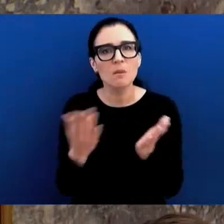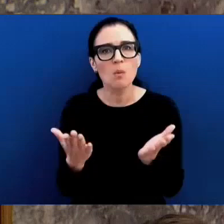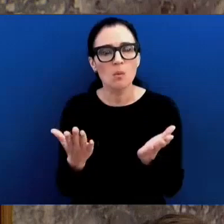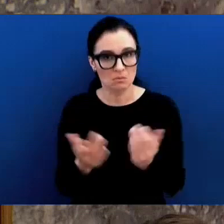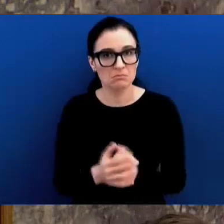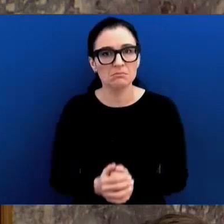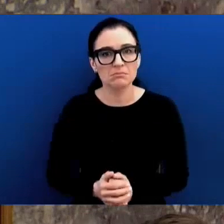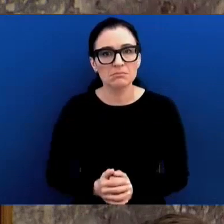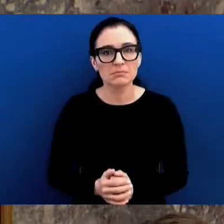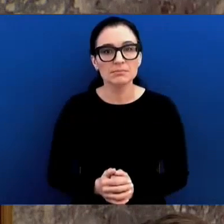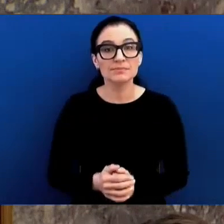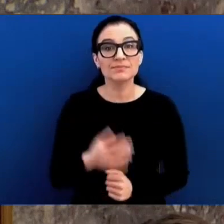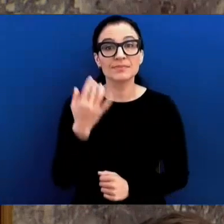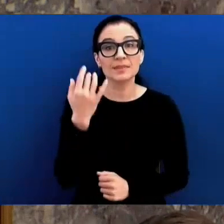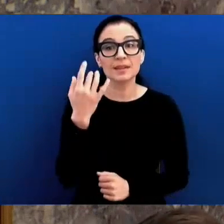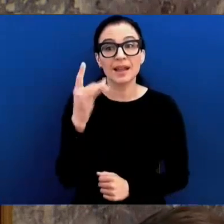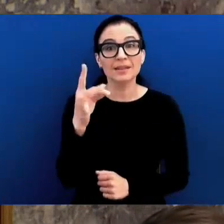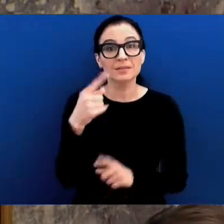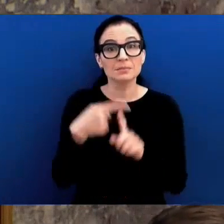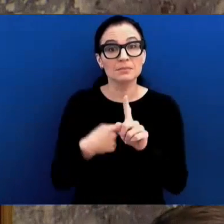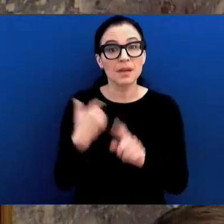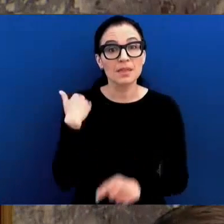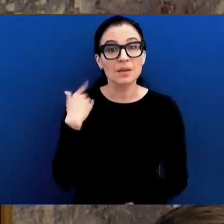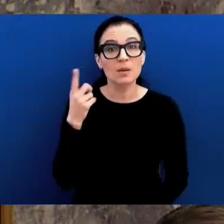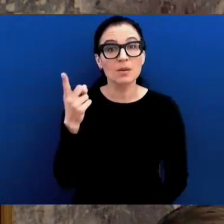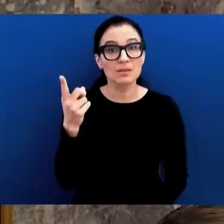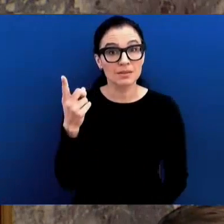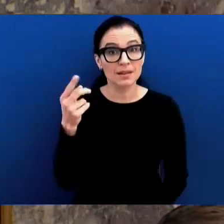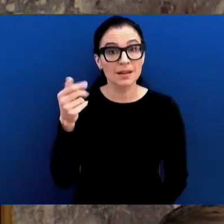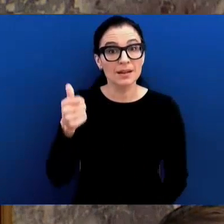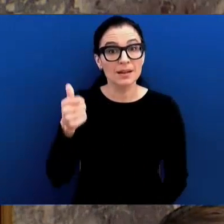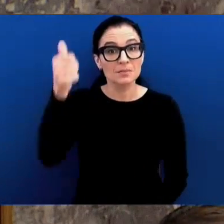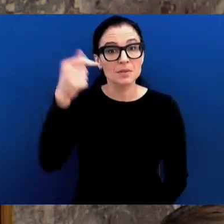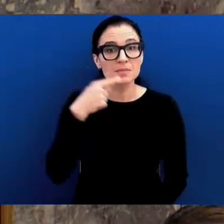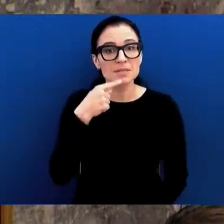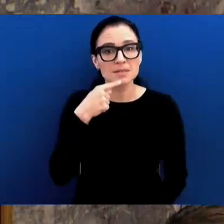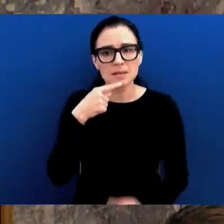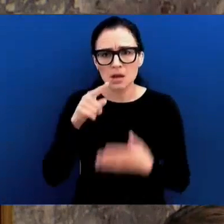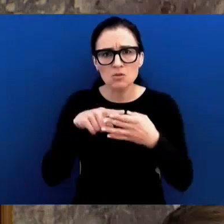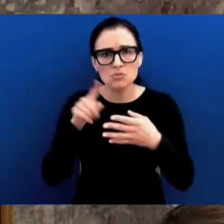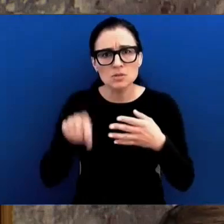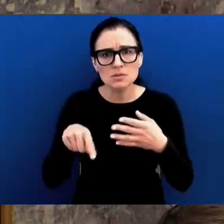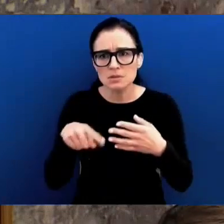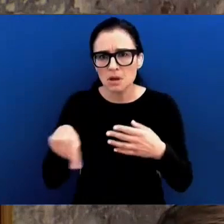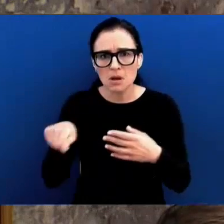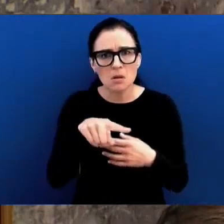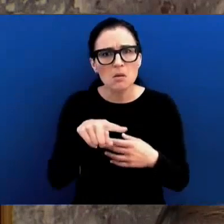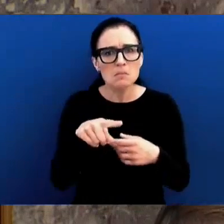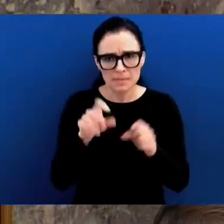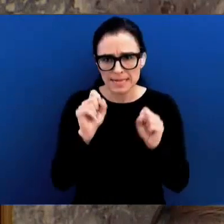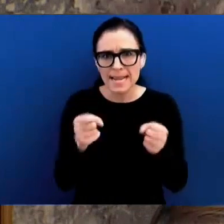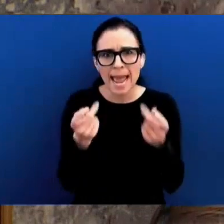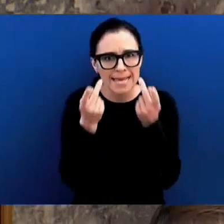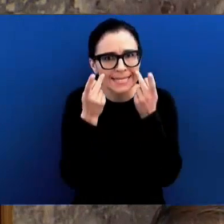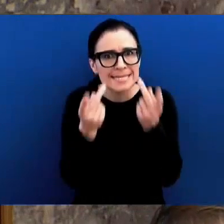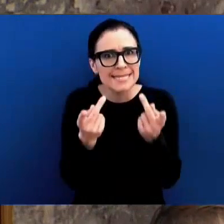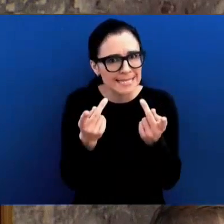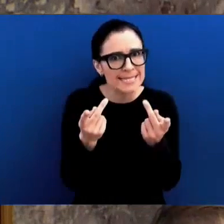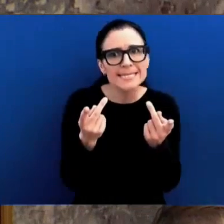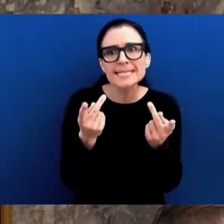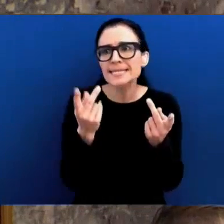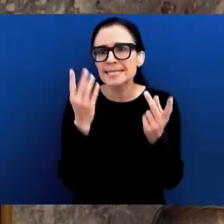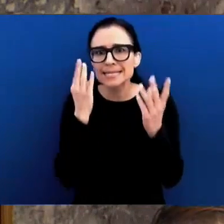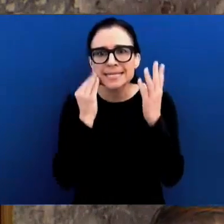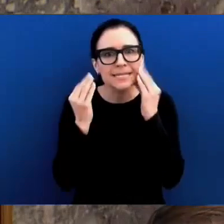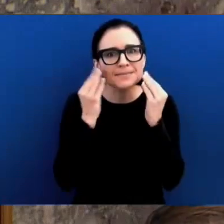have results that people could see, feel, and experience in their daily lives. Well, the results are in. And today, we discovered